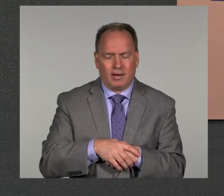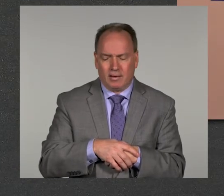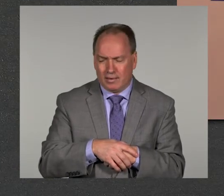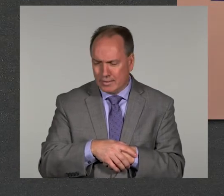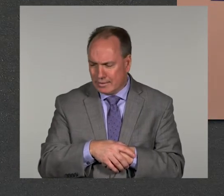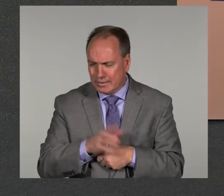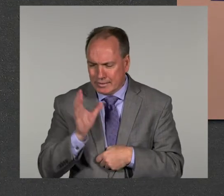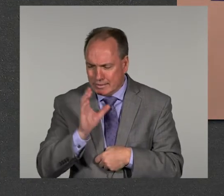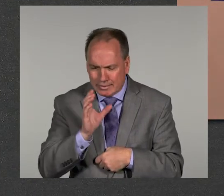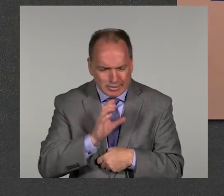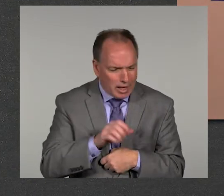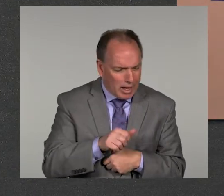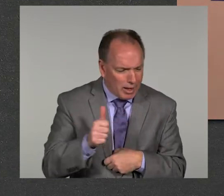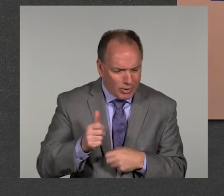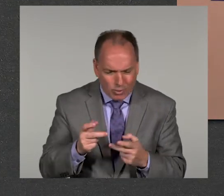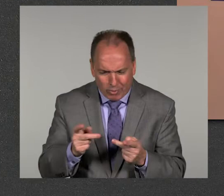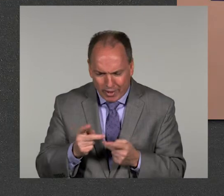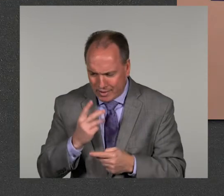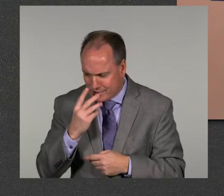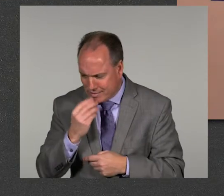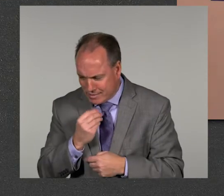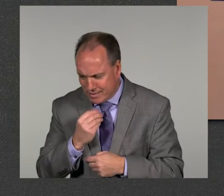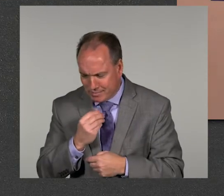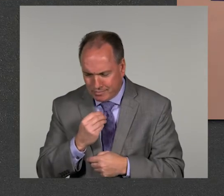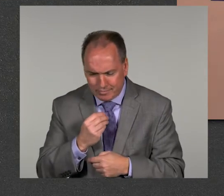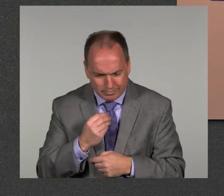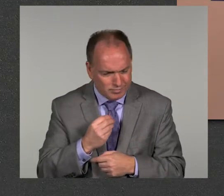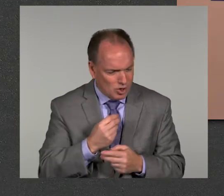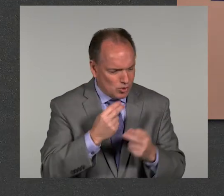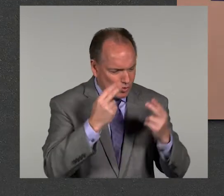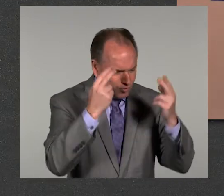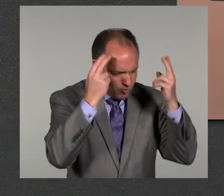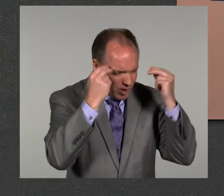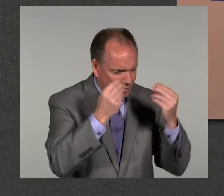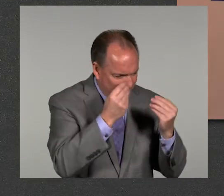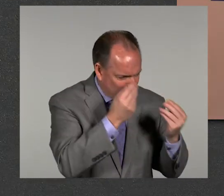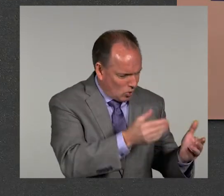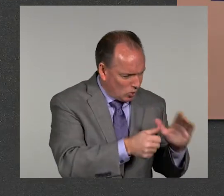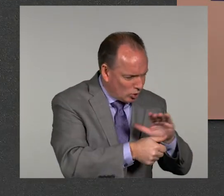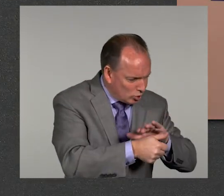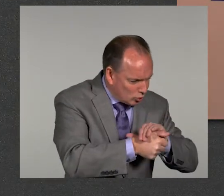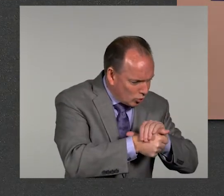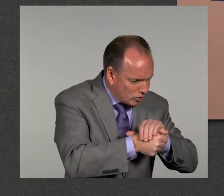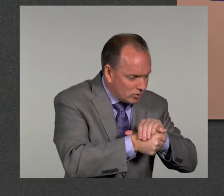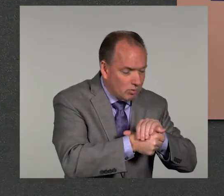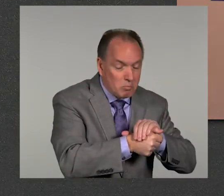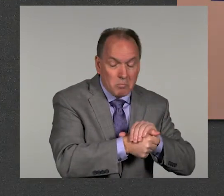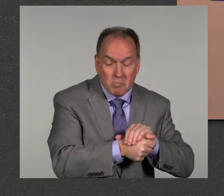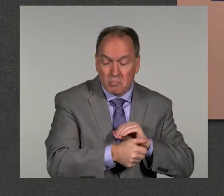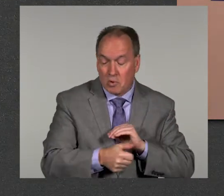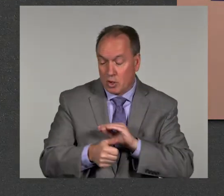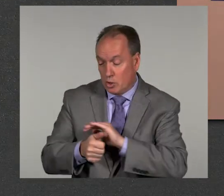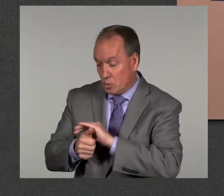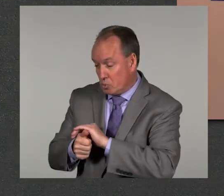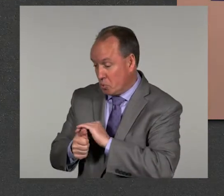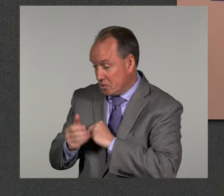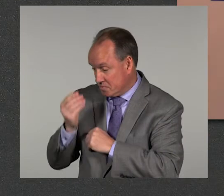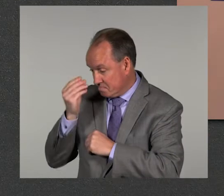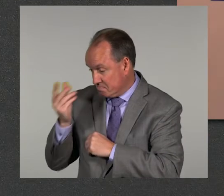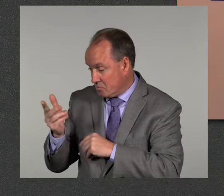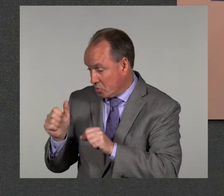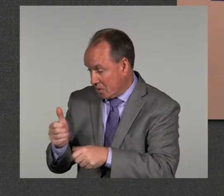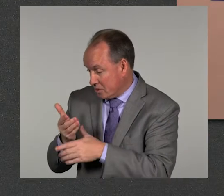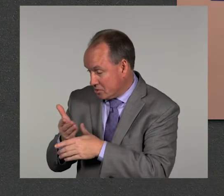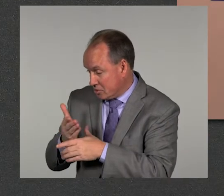I need a place to sleep, Rabbit told Tortoise. You could share my house, Tortoise offered. It looks